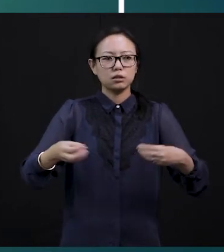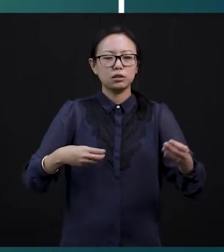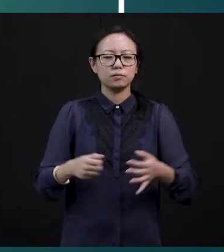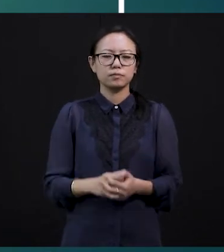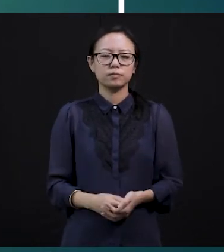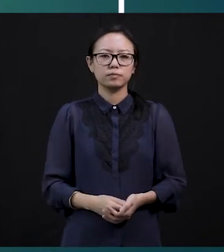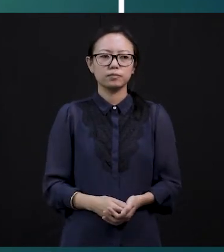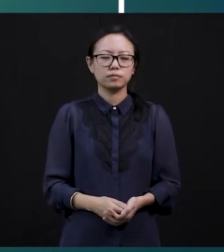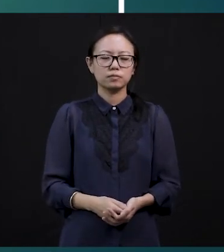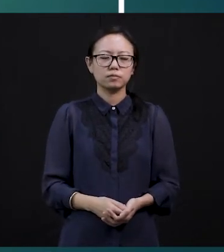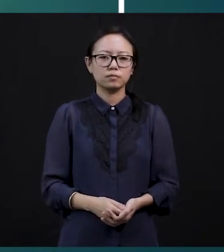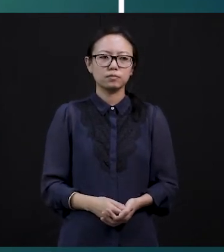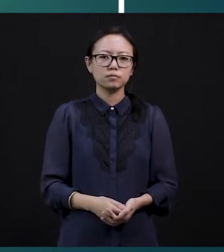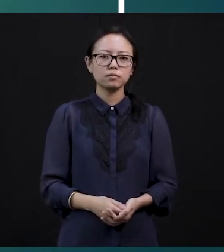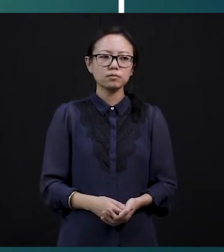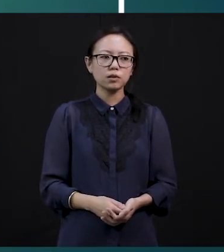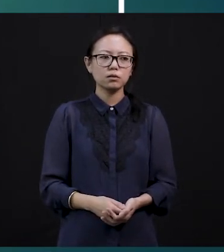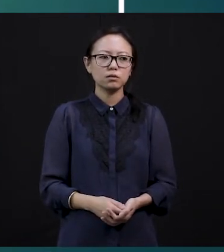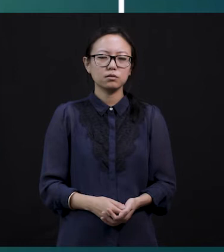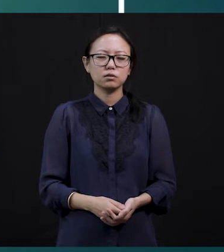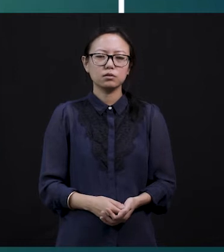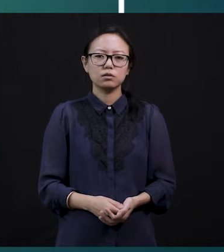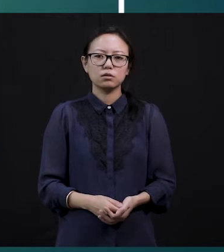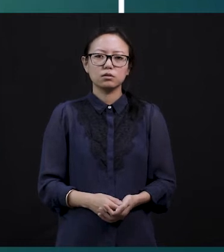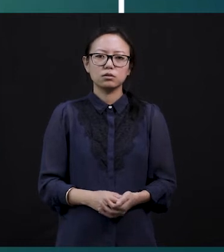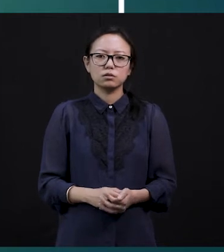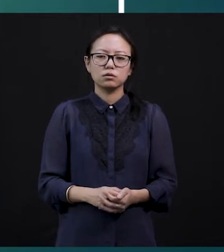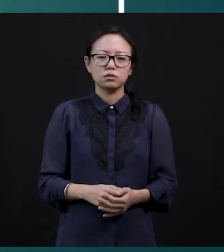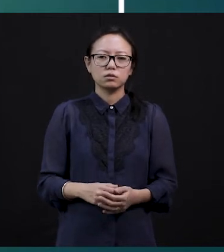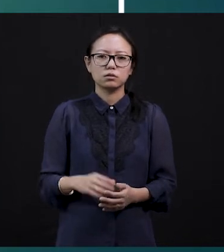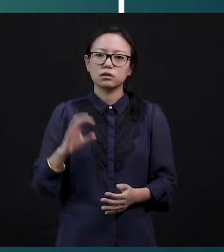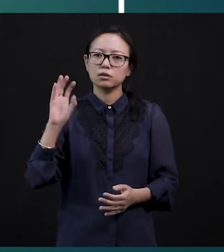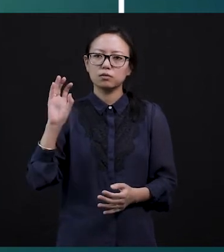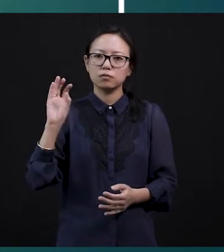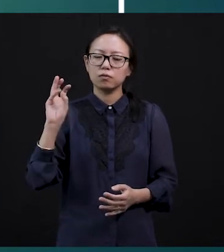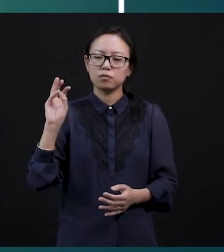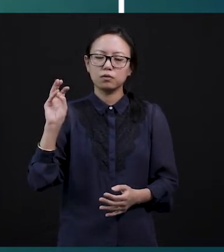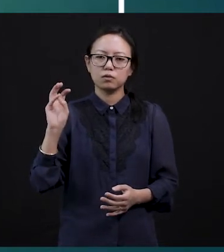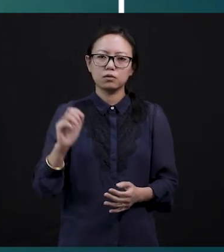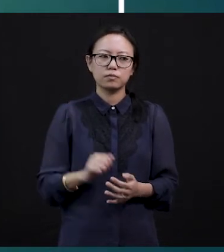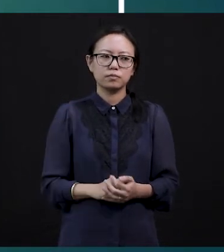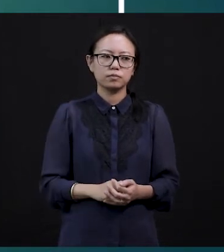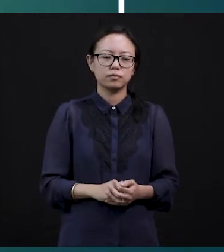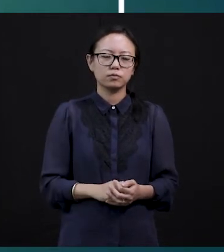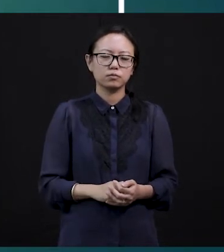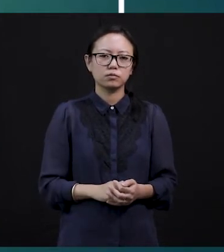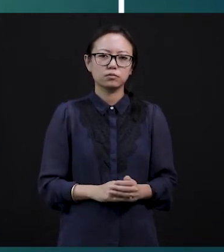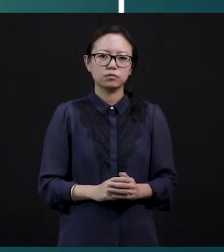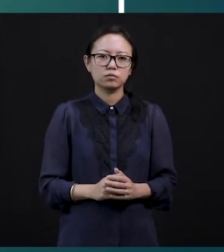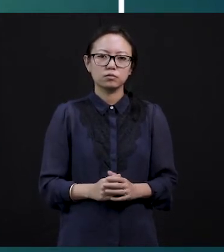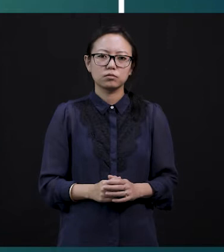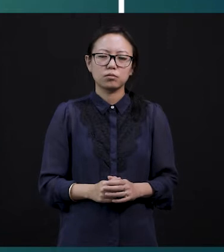So that's your third thing. The fourth is they help the retailers to have the stocks delivered at the doorstep of the retailer